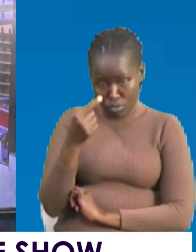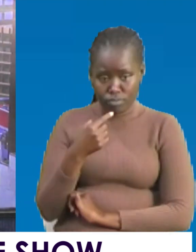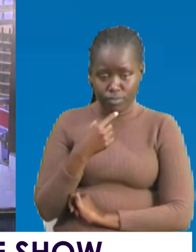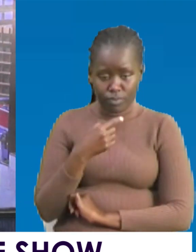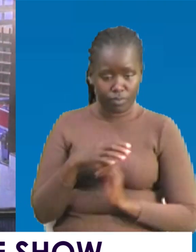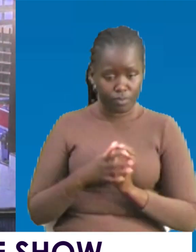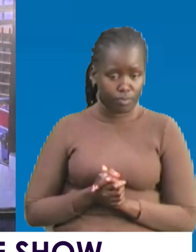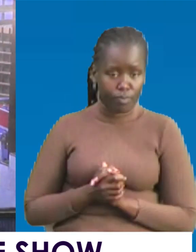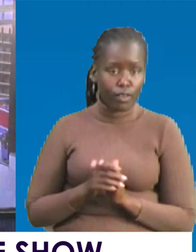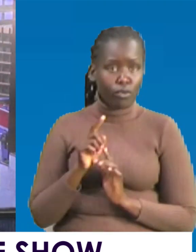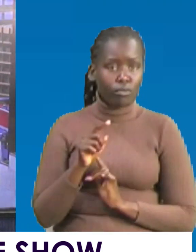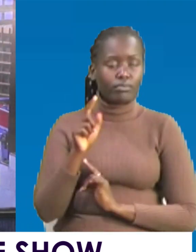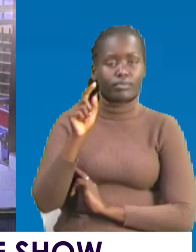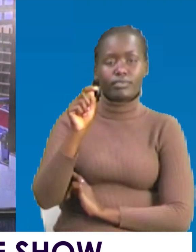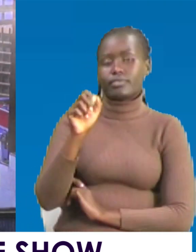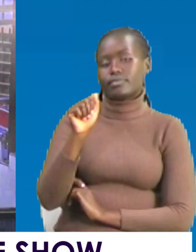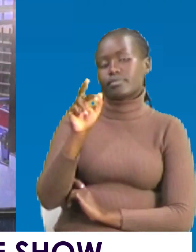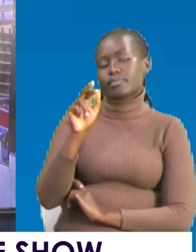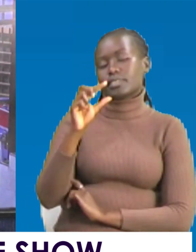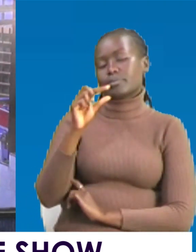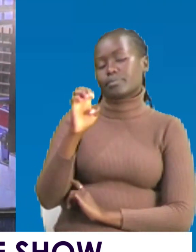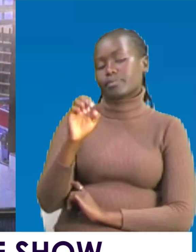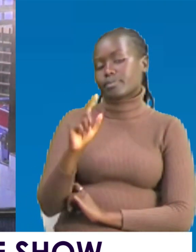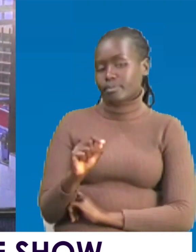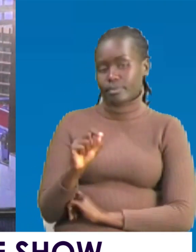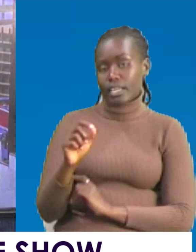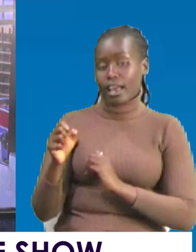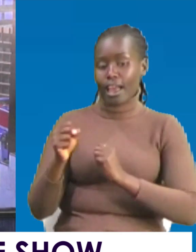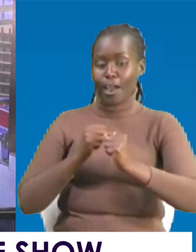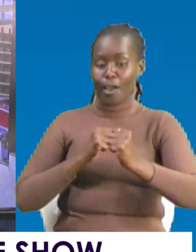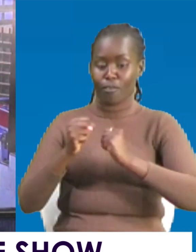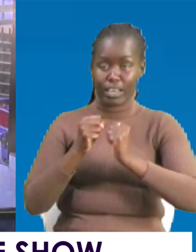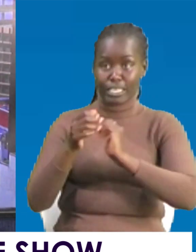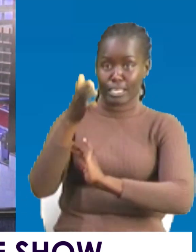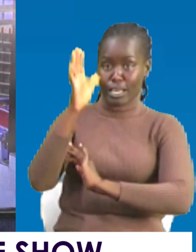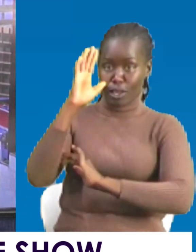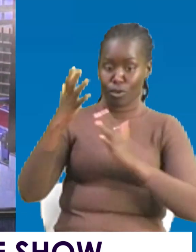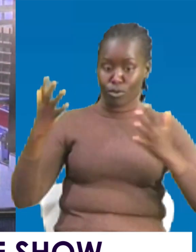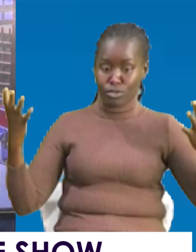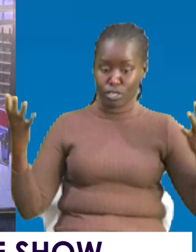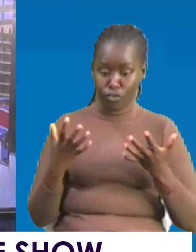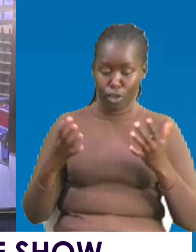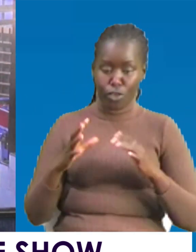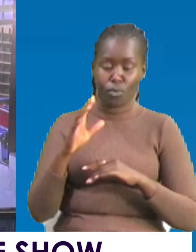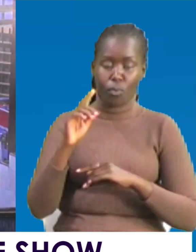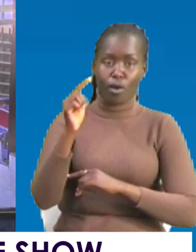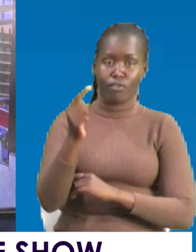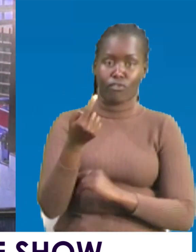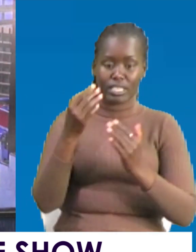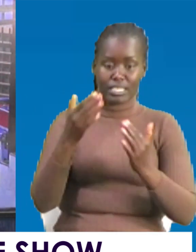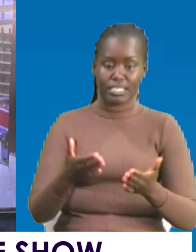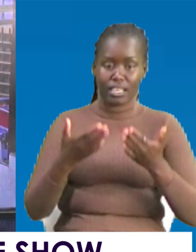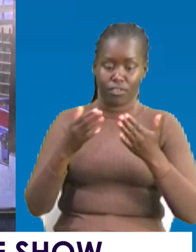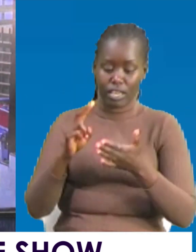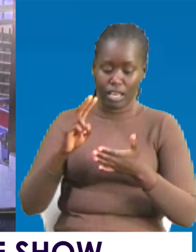targeted and you were killed. Fight the gods of where you were first dedicated. Read the